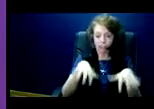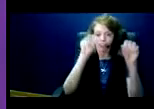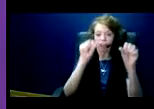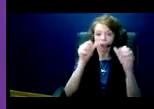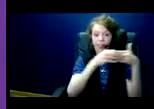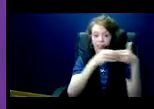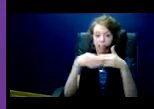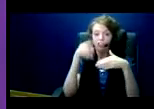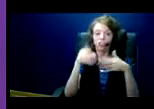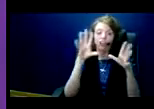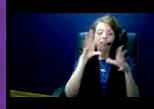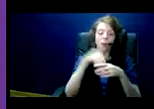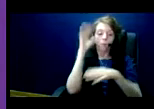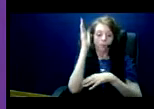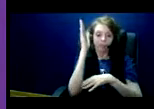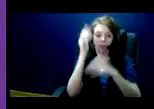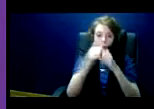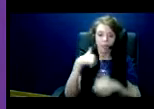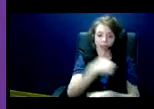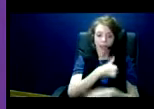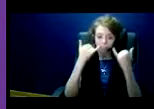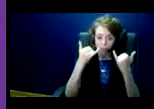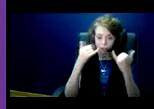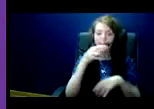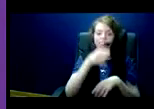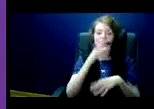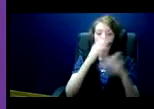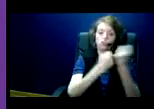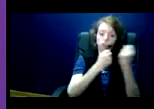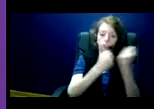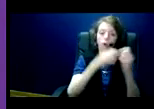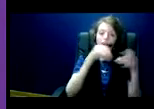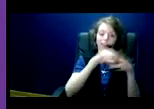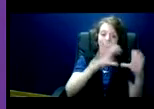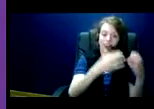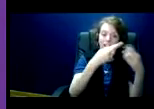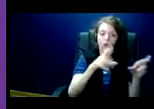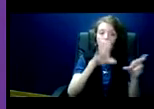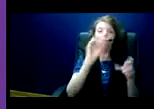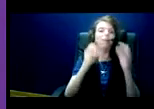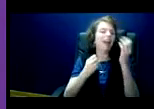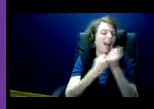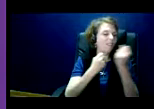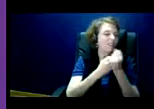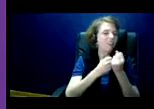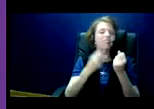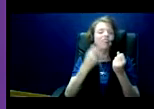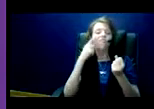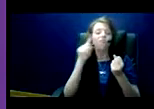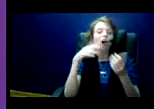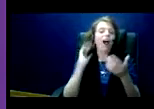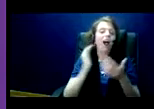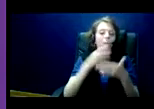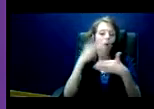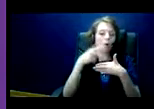is presenting with us at a conference today. They also will support in Collab classrooms and really be advocates and ambassadors for the organization